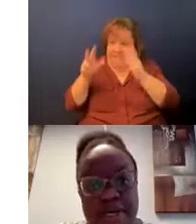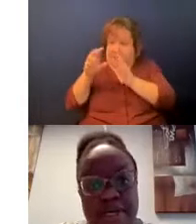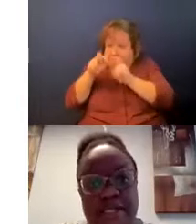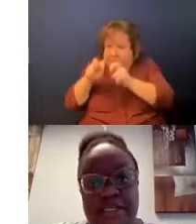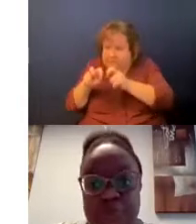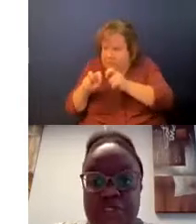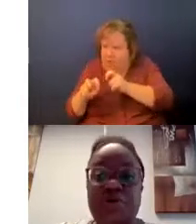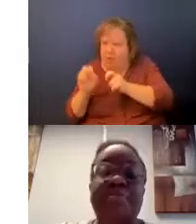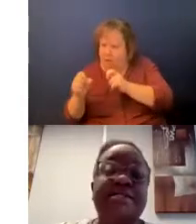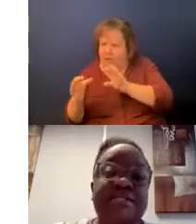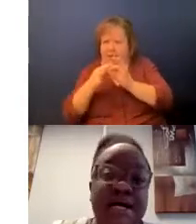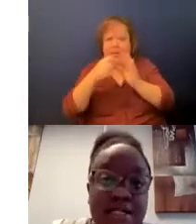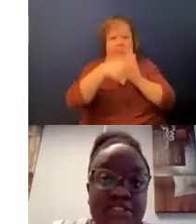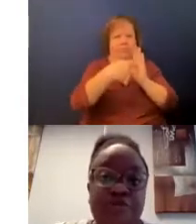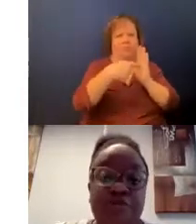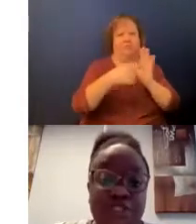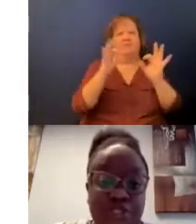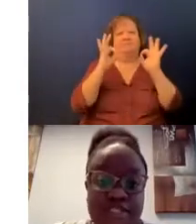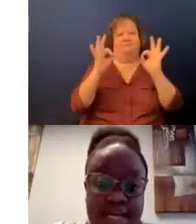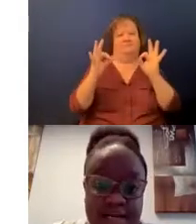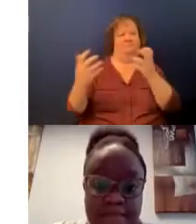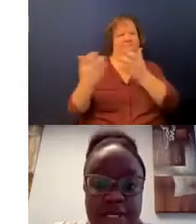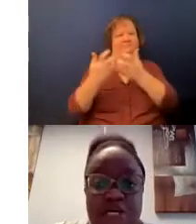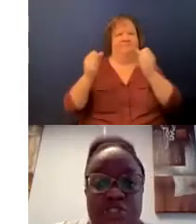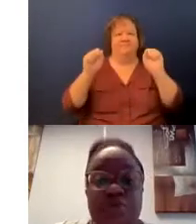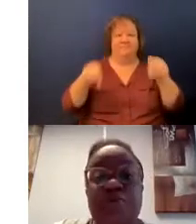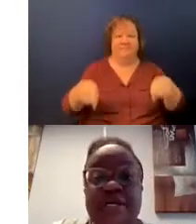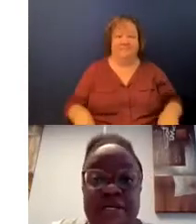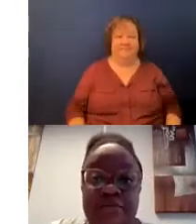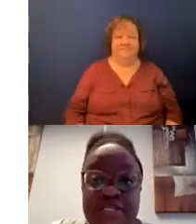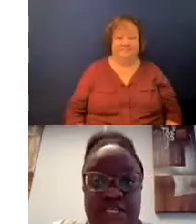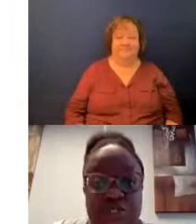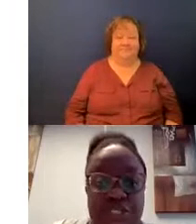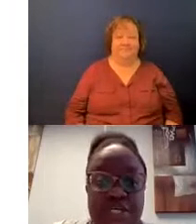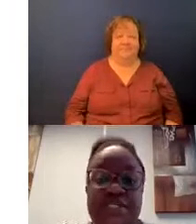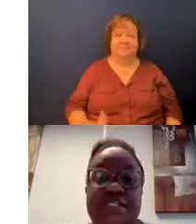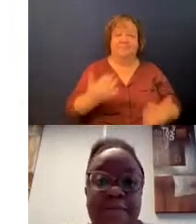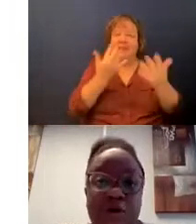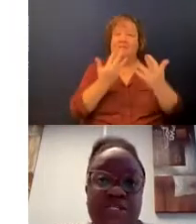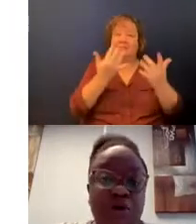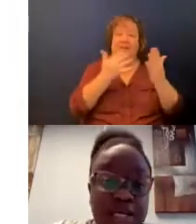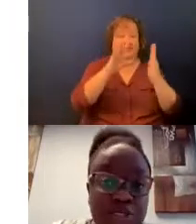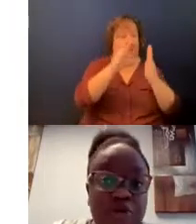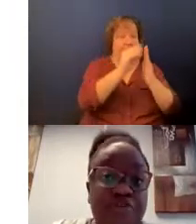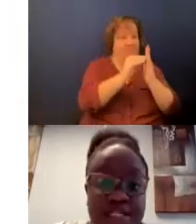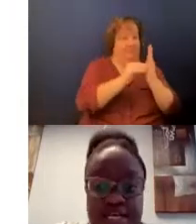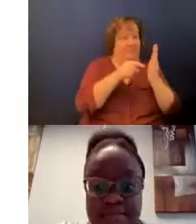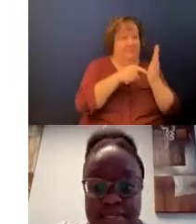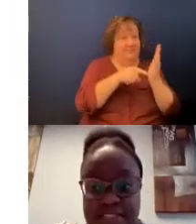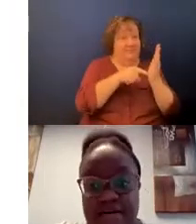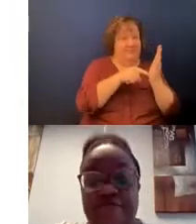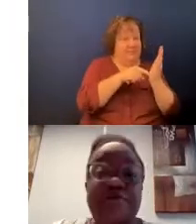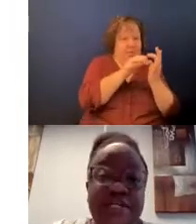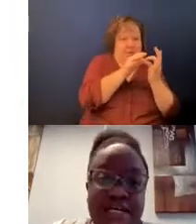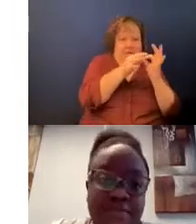decision making, and in doing so, building a culture of continuous learning. So in research to change, it supports the collection of real-time